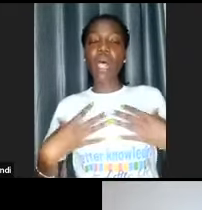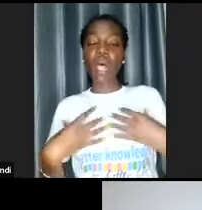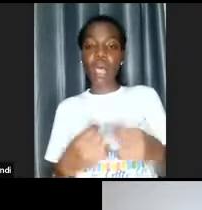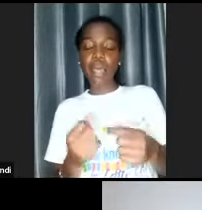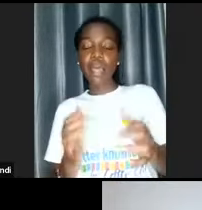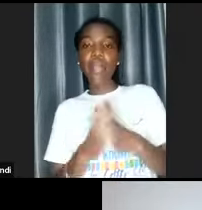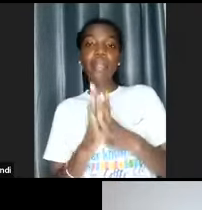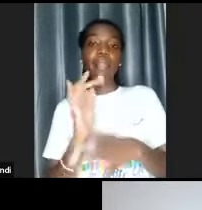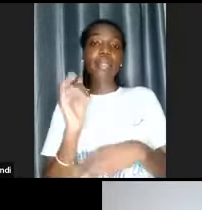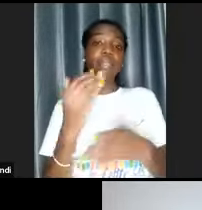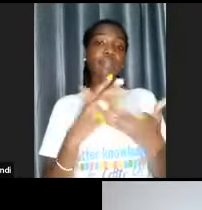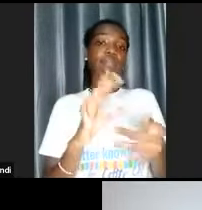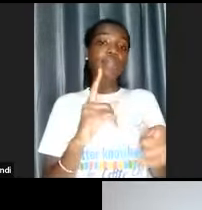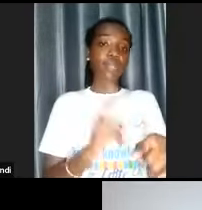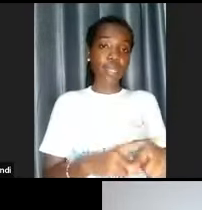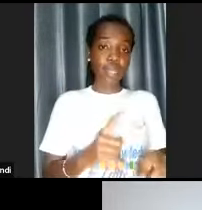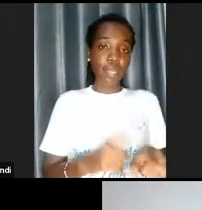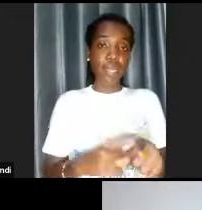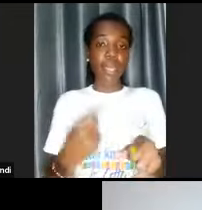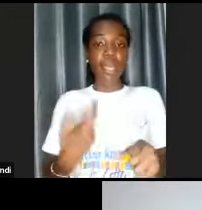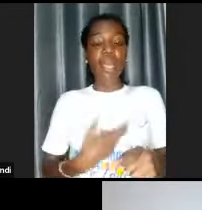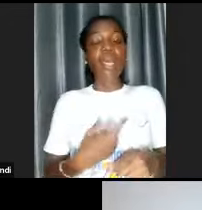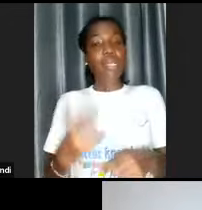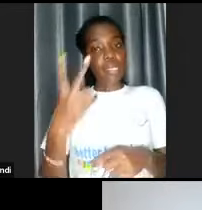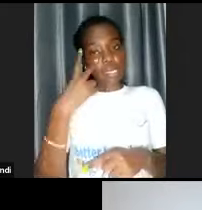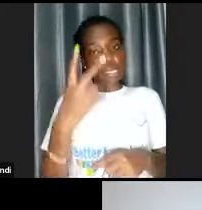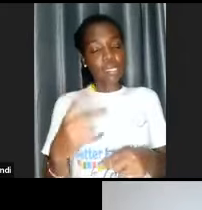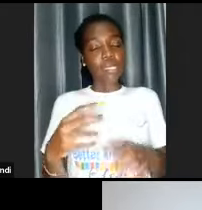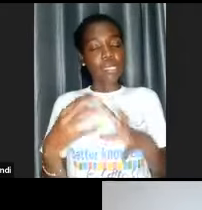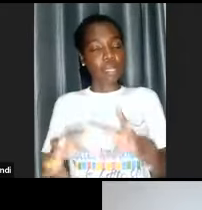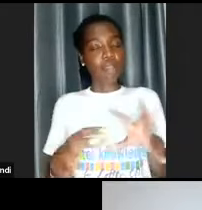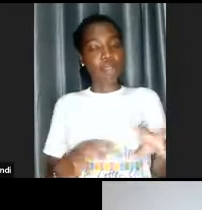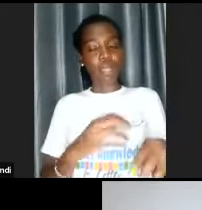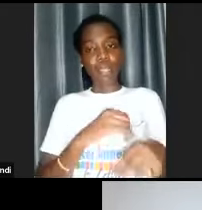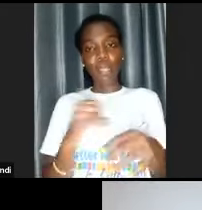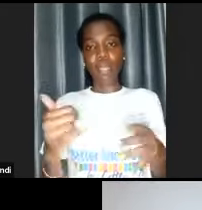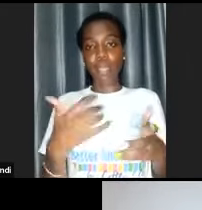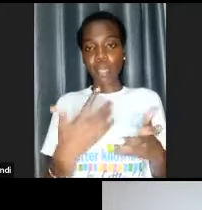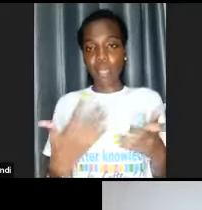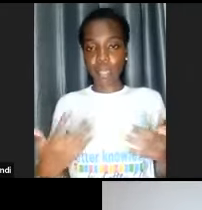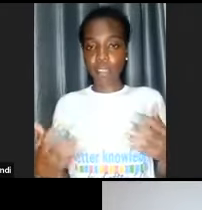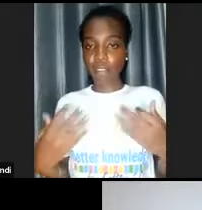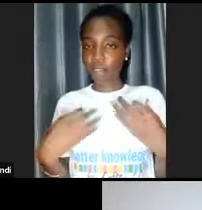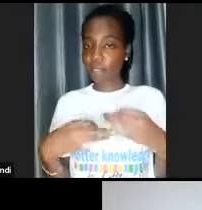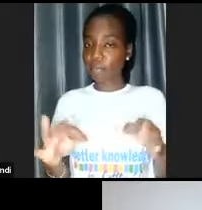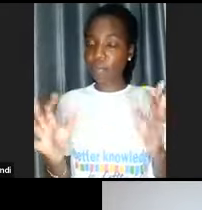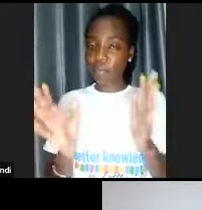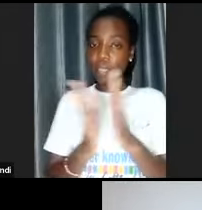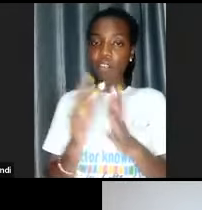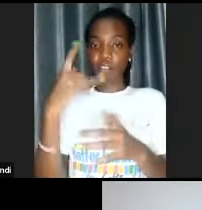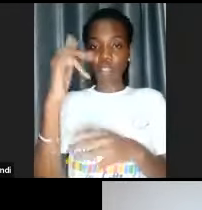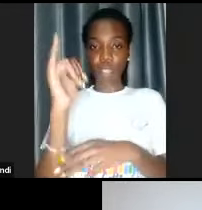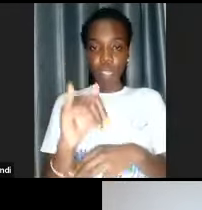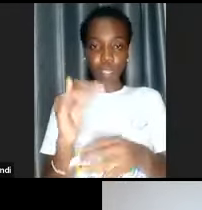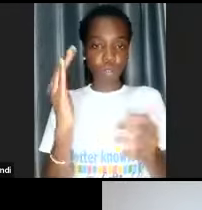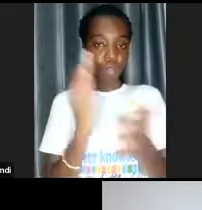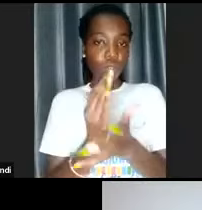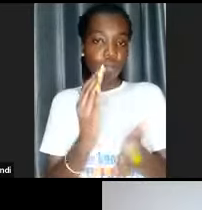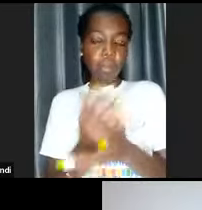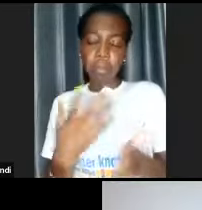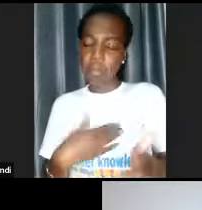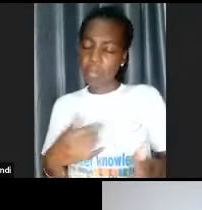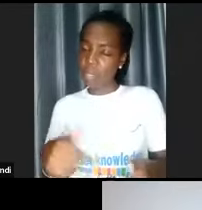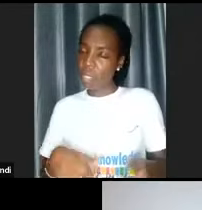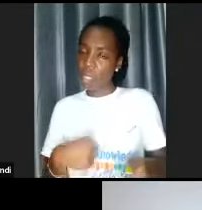you may need to subject them to some other fundamental frame of truth. And for that, of course, as a believer myself, I always make sure at